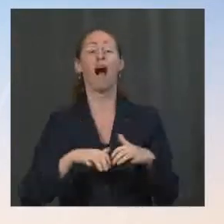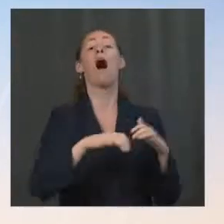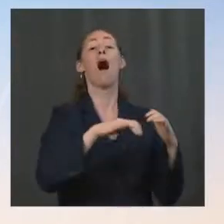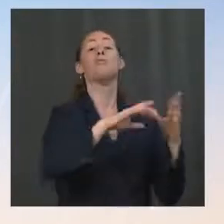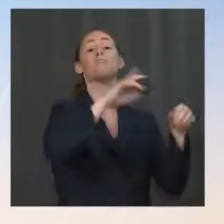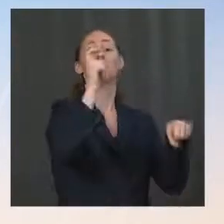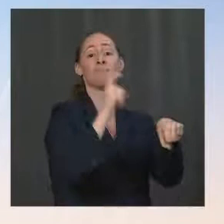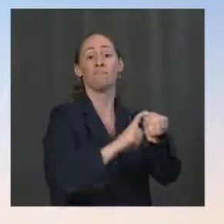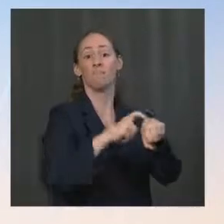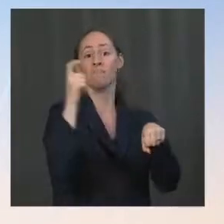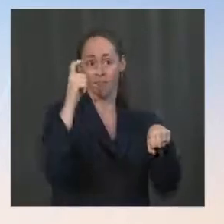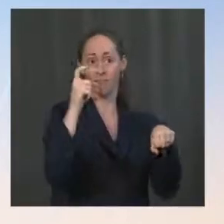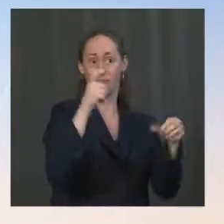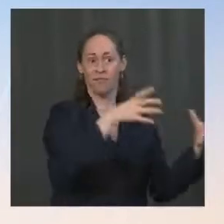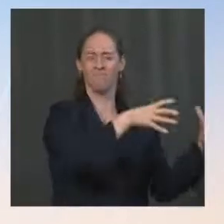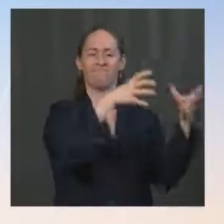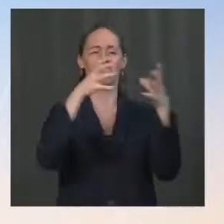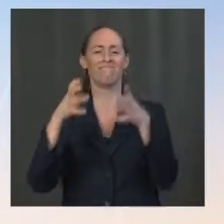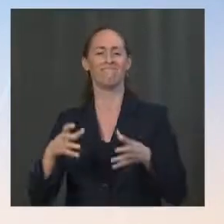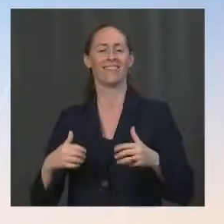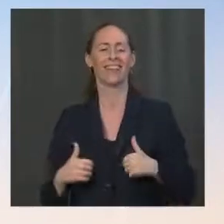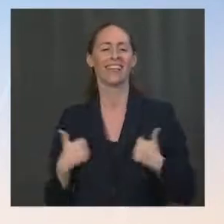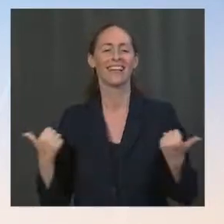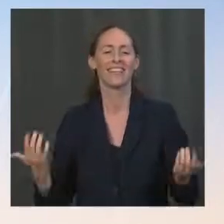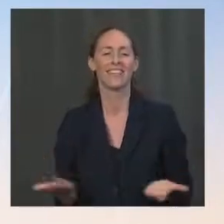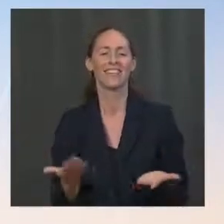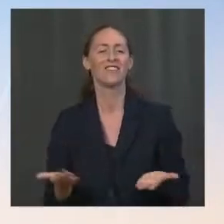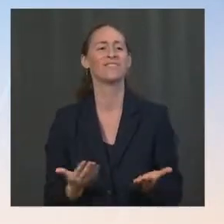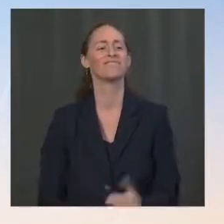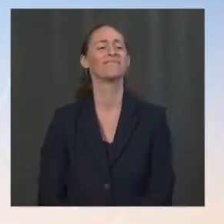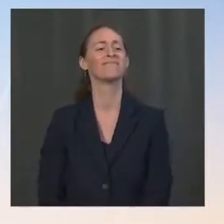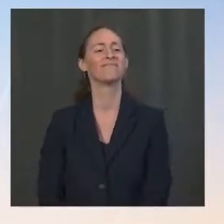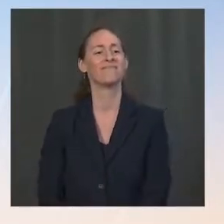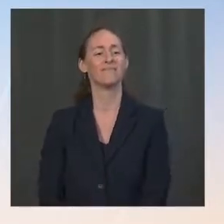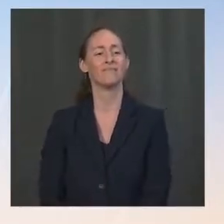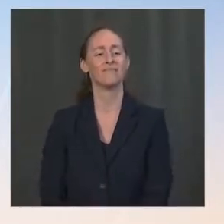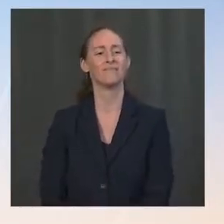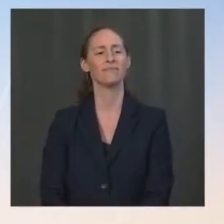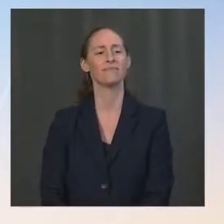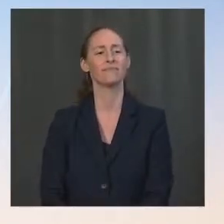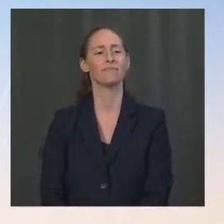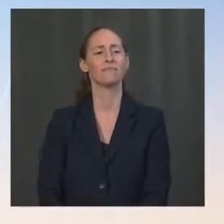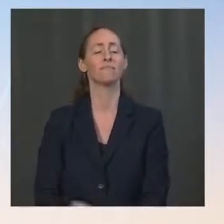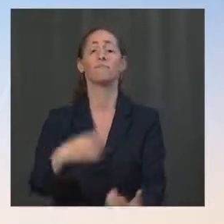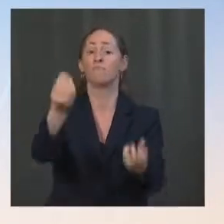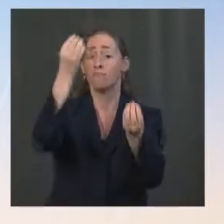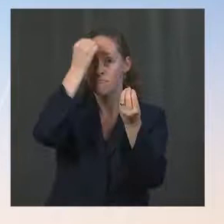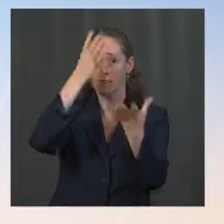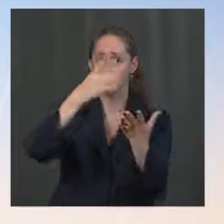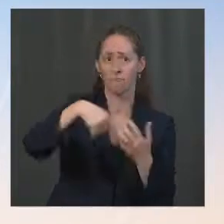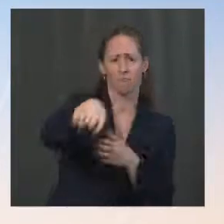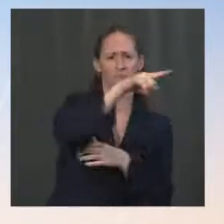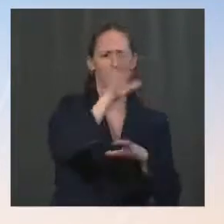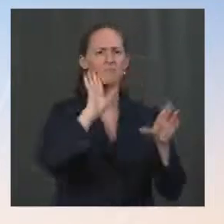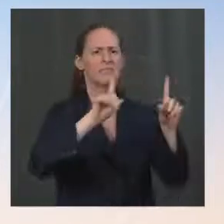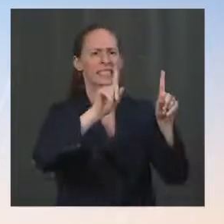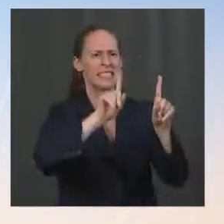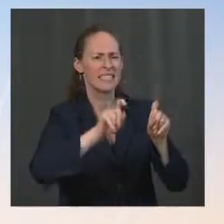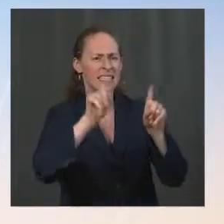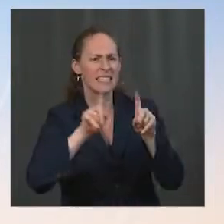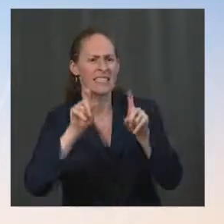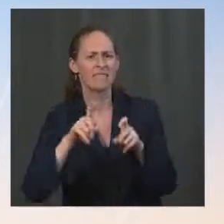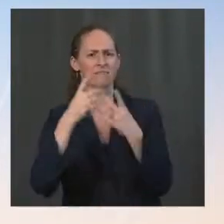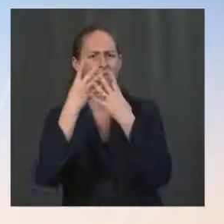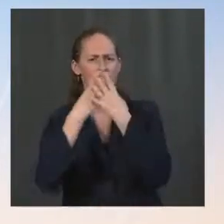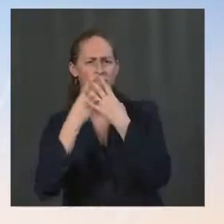States. Additionally, all evacuees will continue to undergo extensive COVID-19 and public health precautions, including immediate